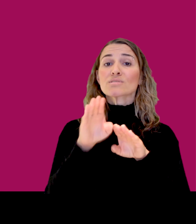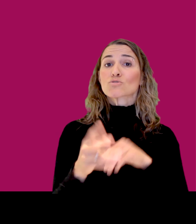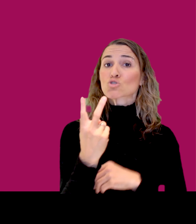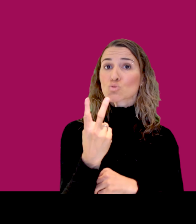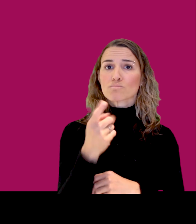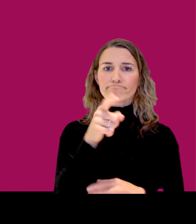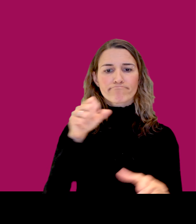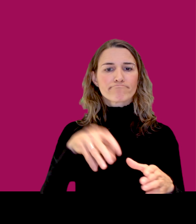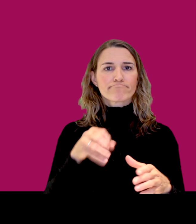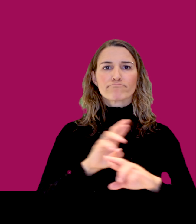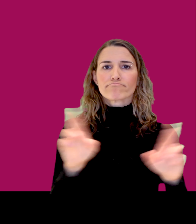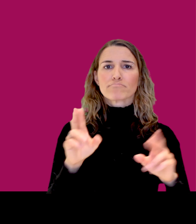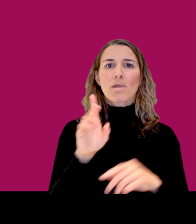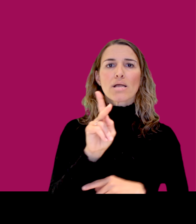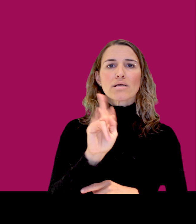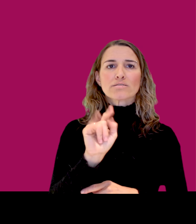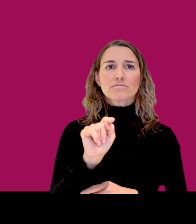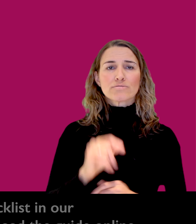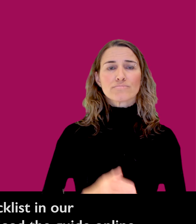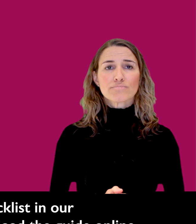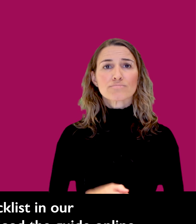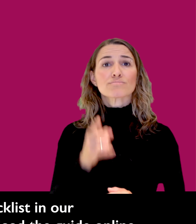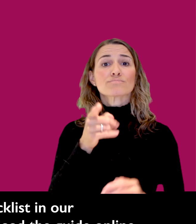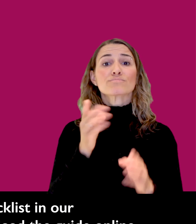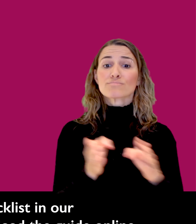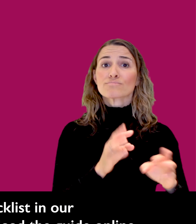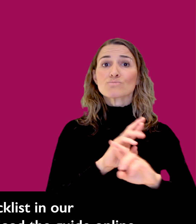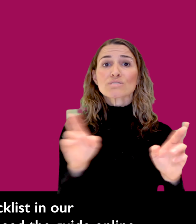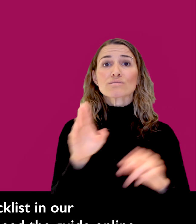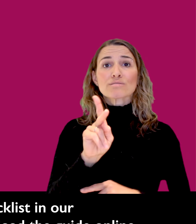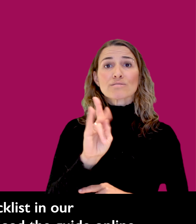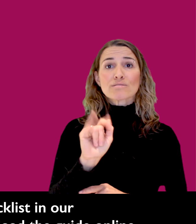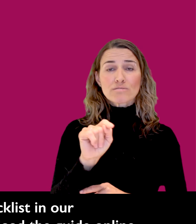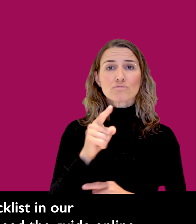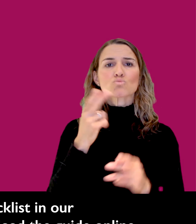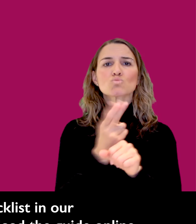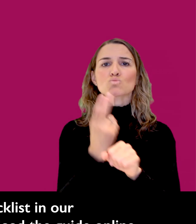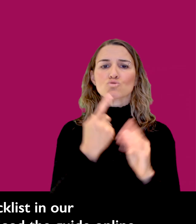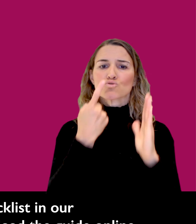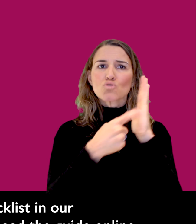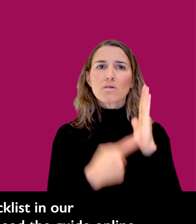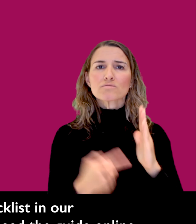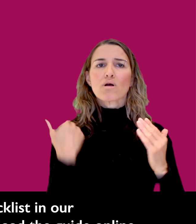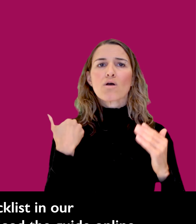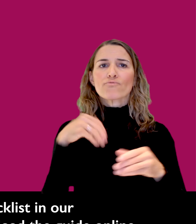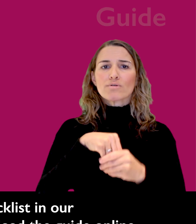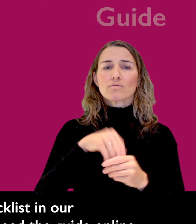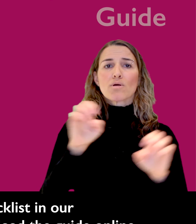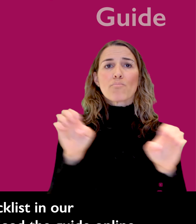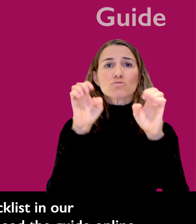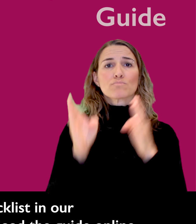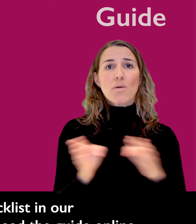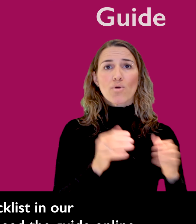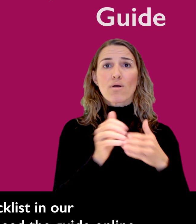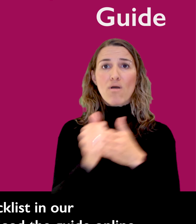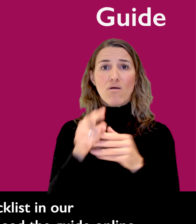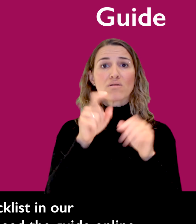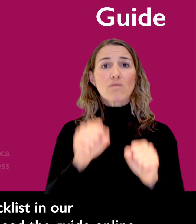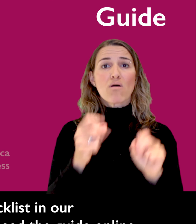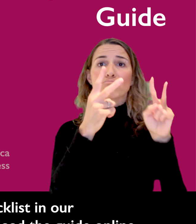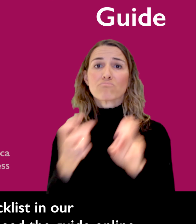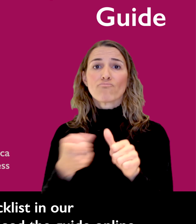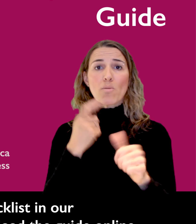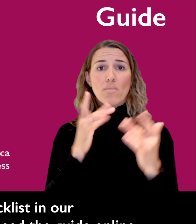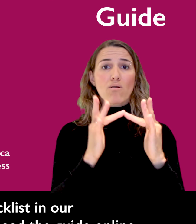Step 2. Prepare a kit. To start preparing your kit, use the checklist in our Emergency Preparedness